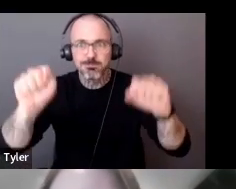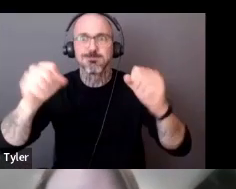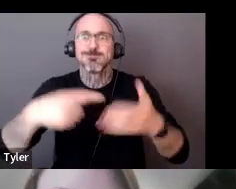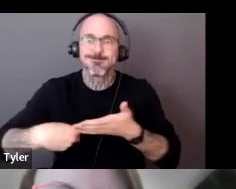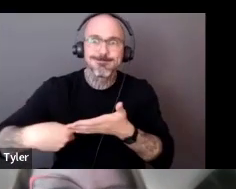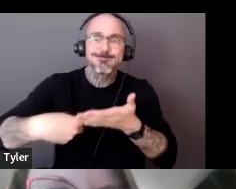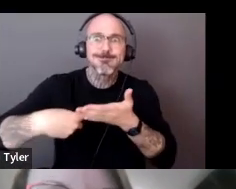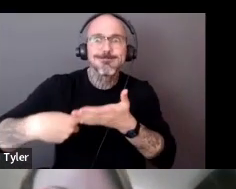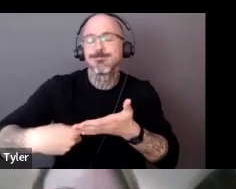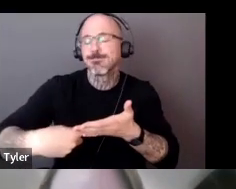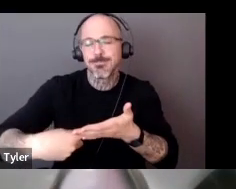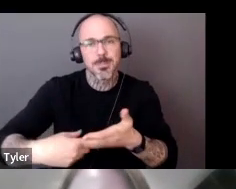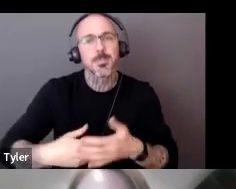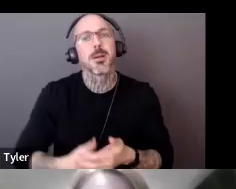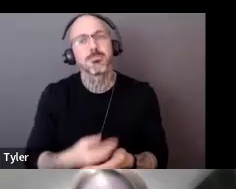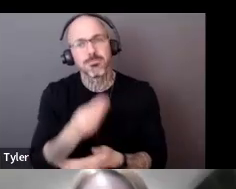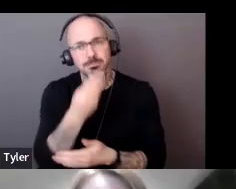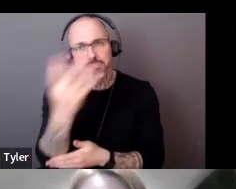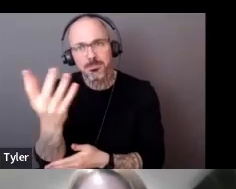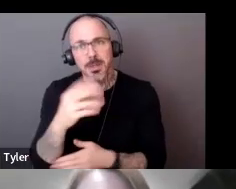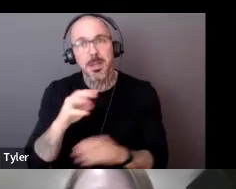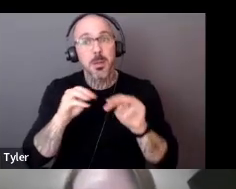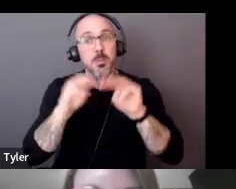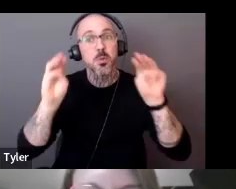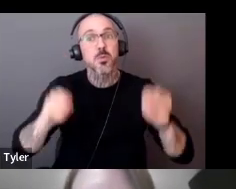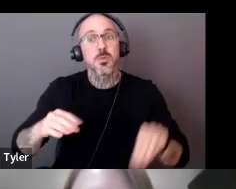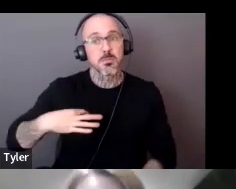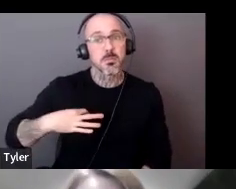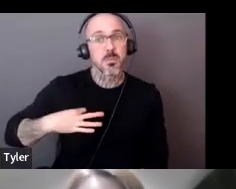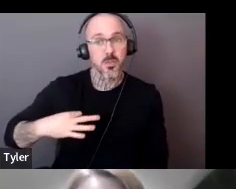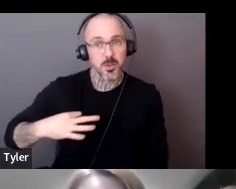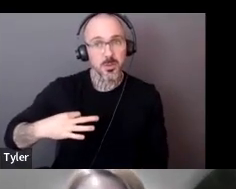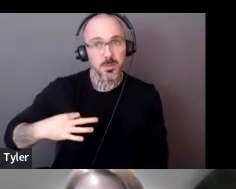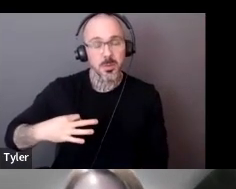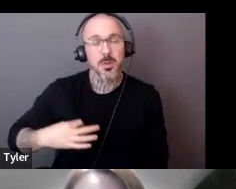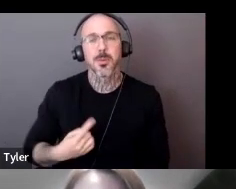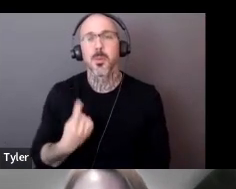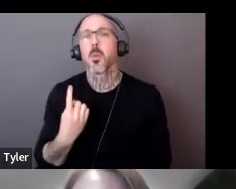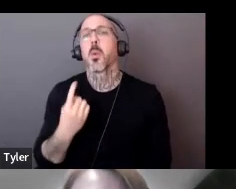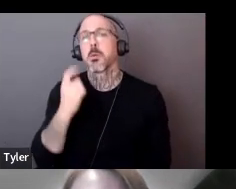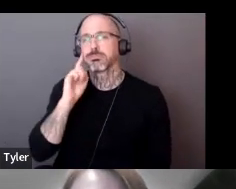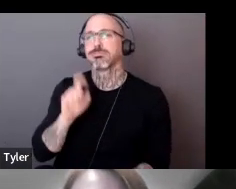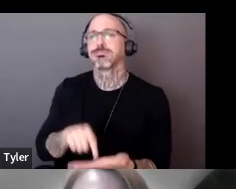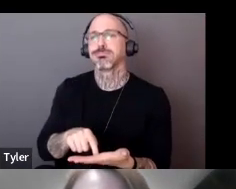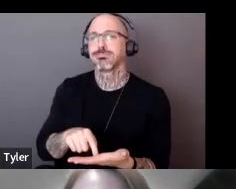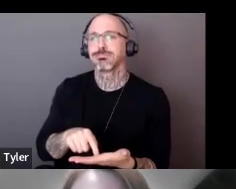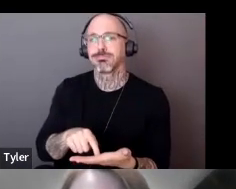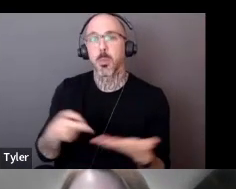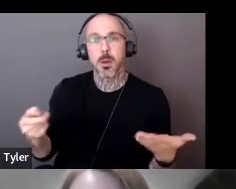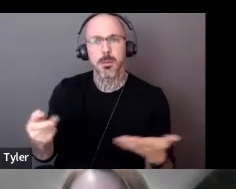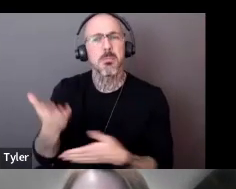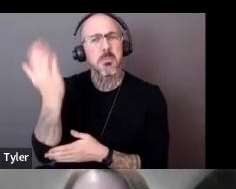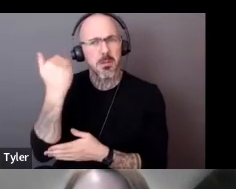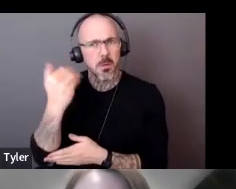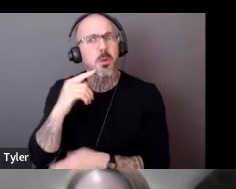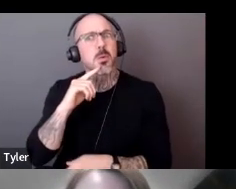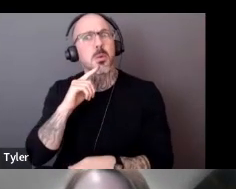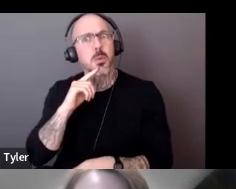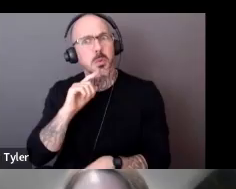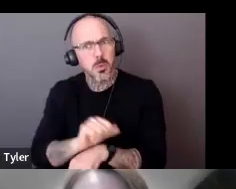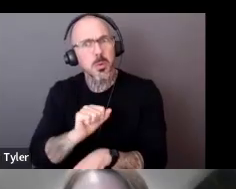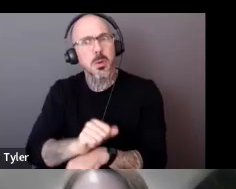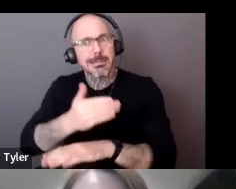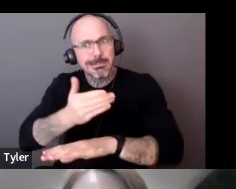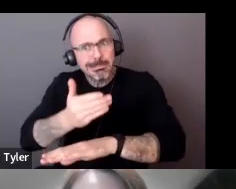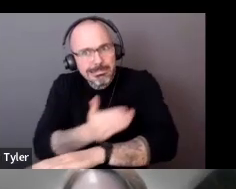what I will say is I volunteer at the museum, and one of the things I found out, they did a major renovation. When they were done, I better slow down